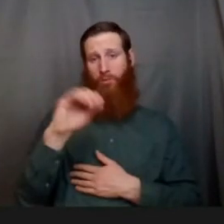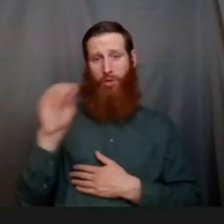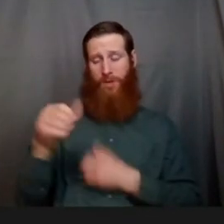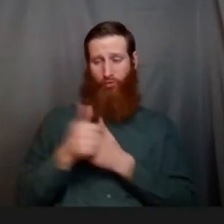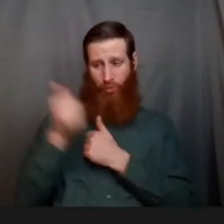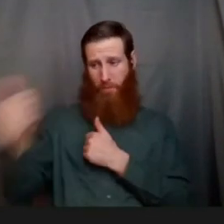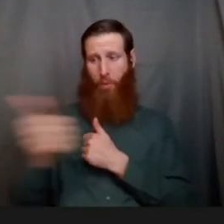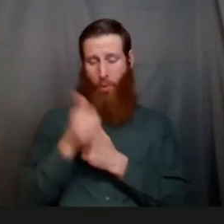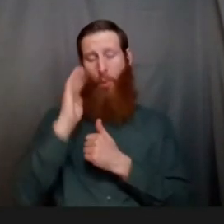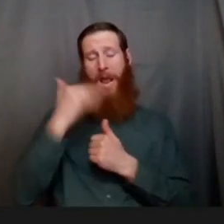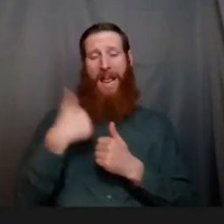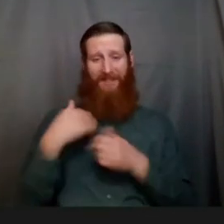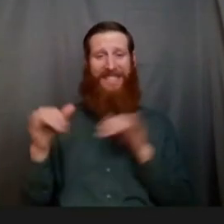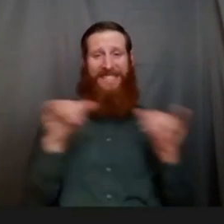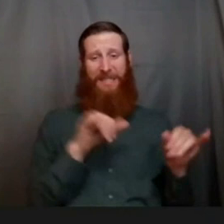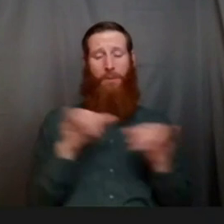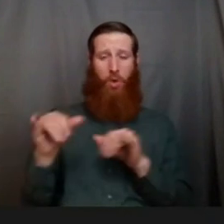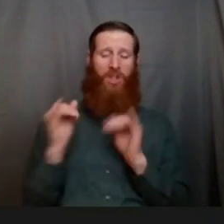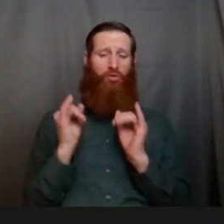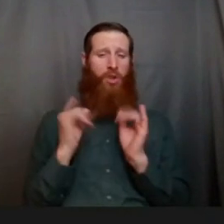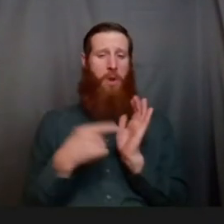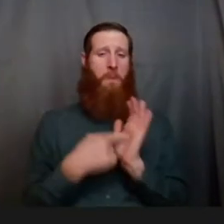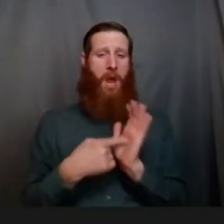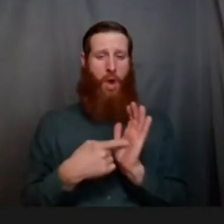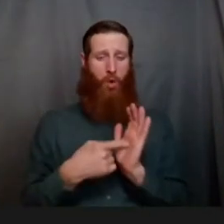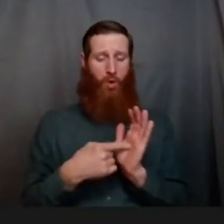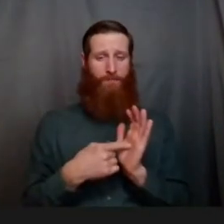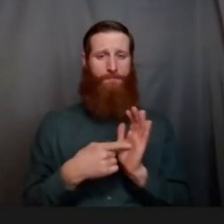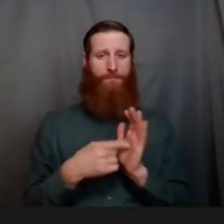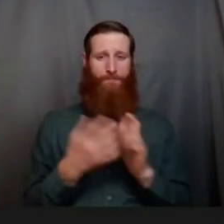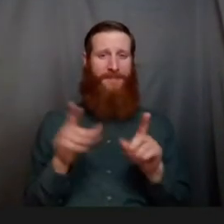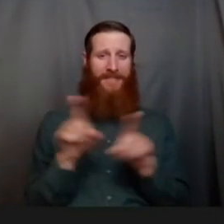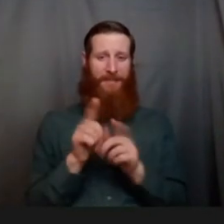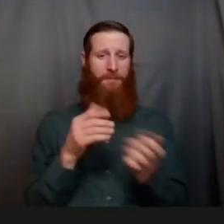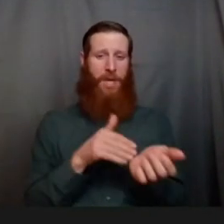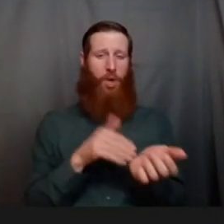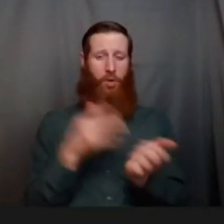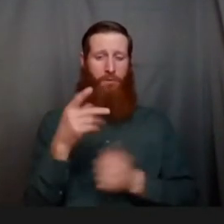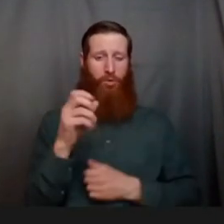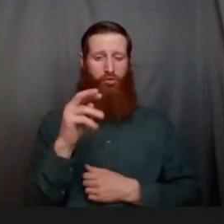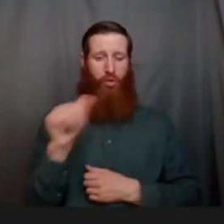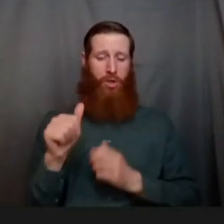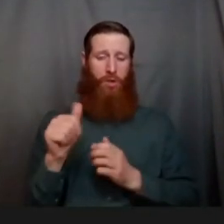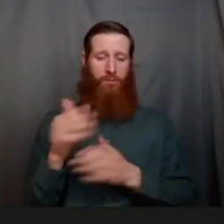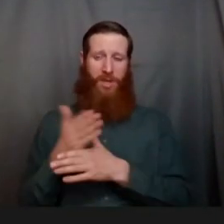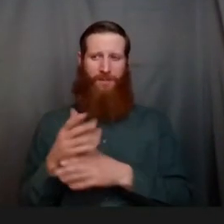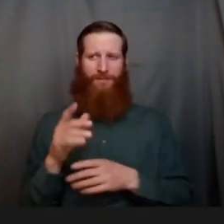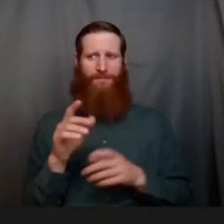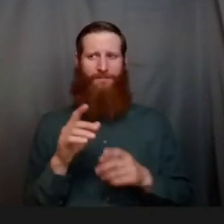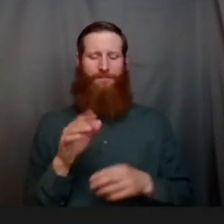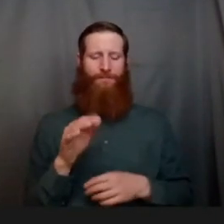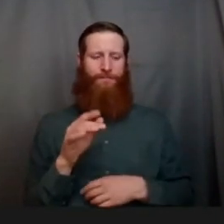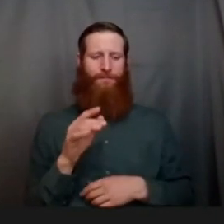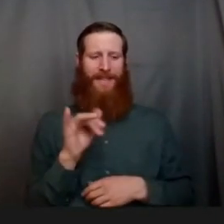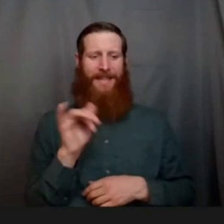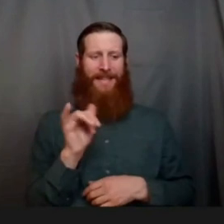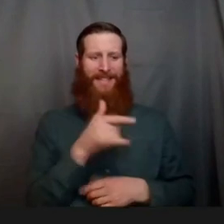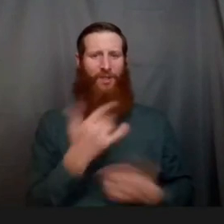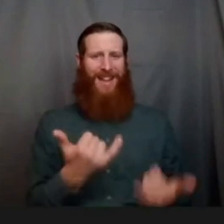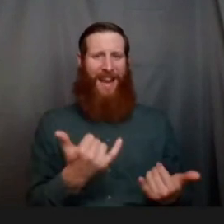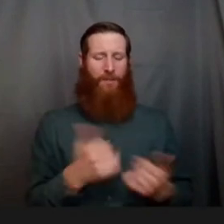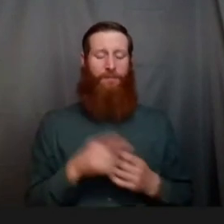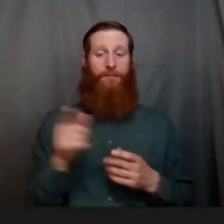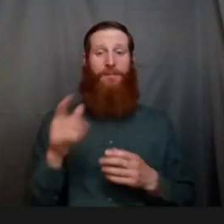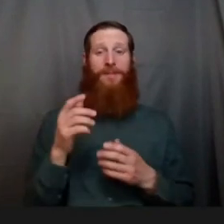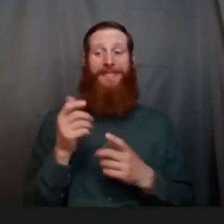have a similar instructional model, just like Dr. Pedroza shared, as they do right now. In synchronous instructional time, so